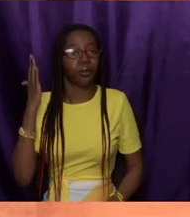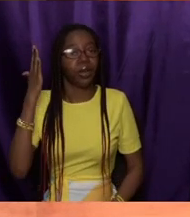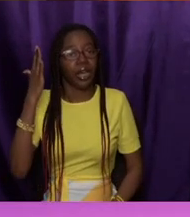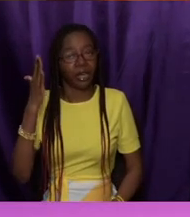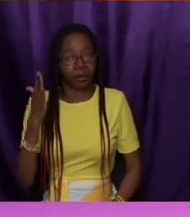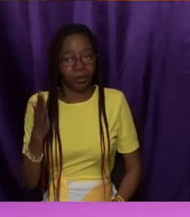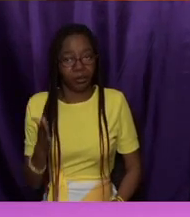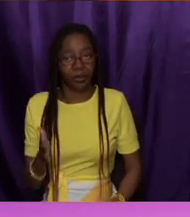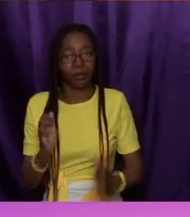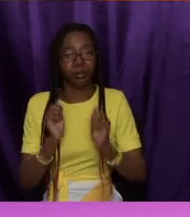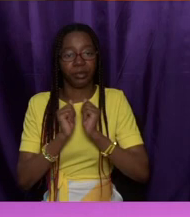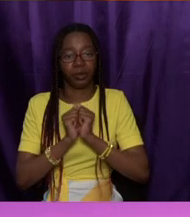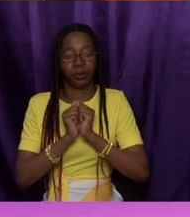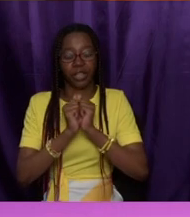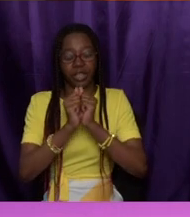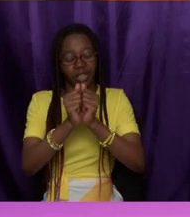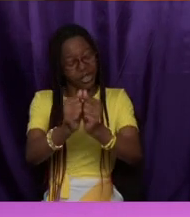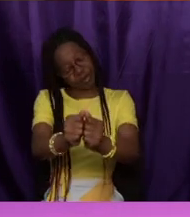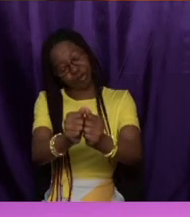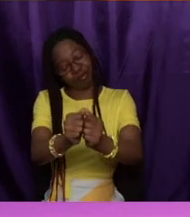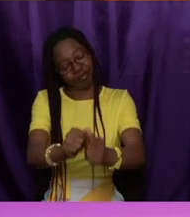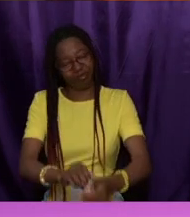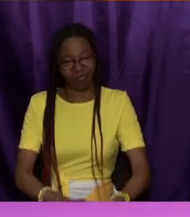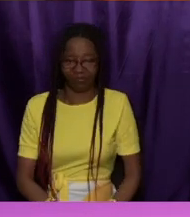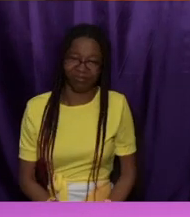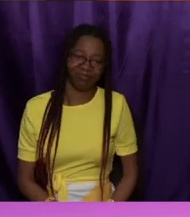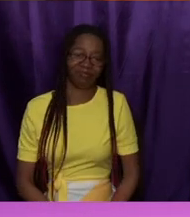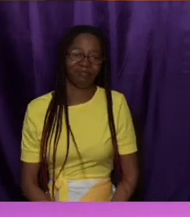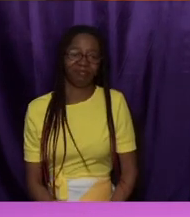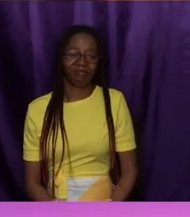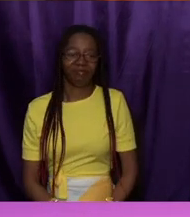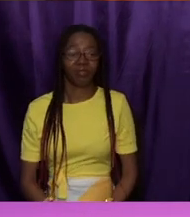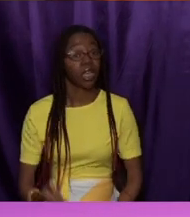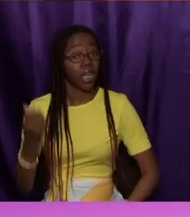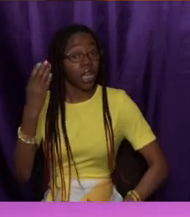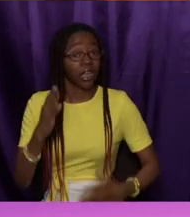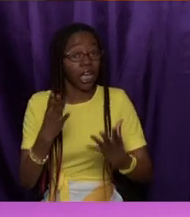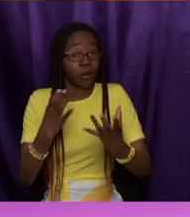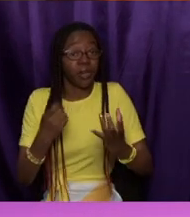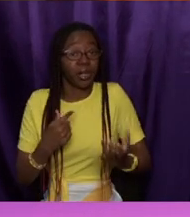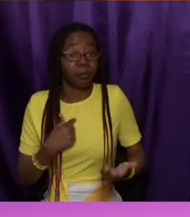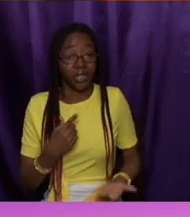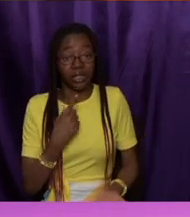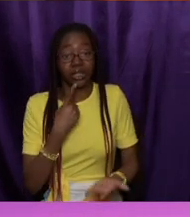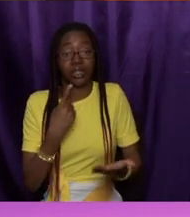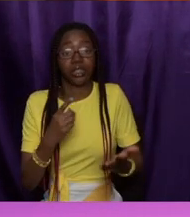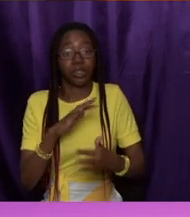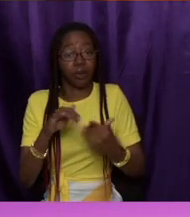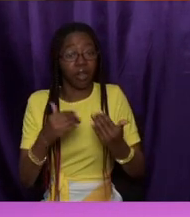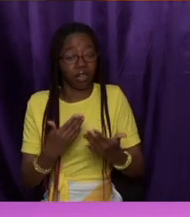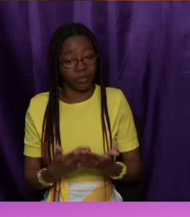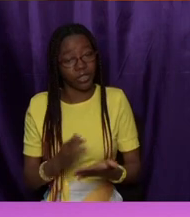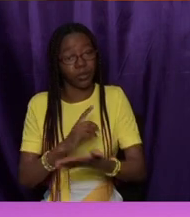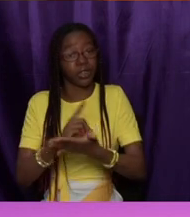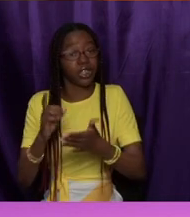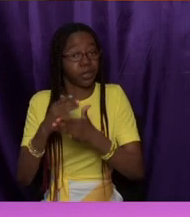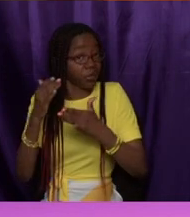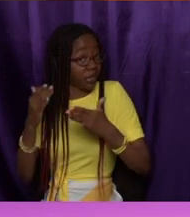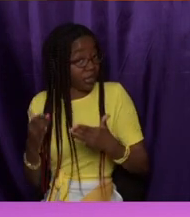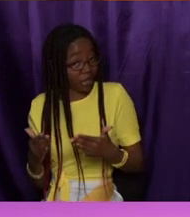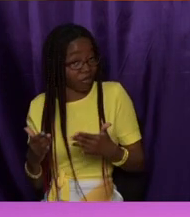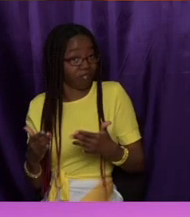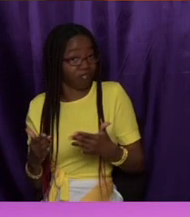be with you. God wanted me to tell all of us on this weekend